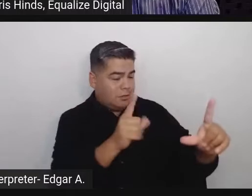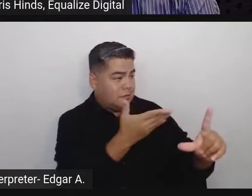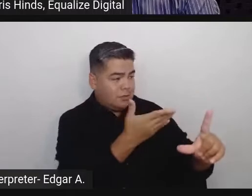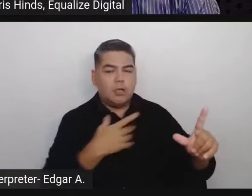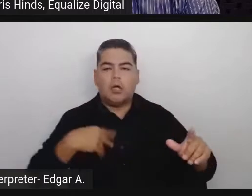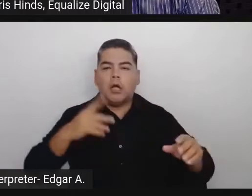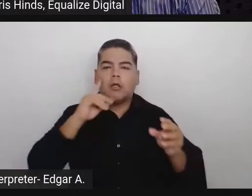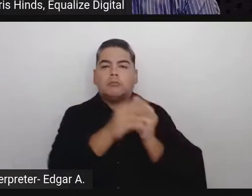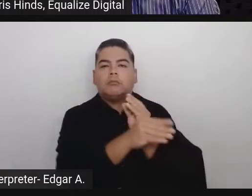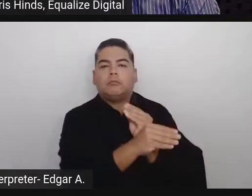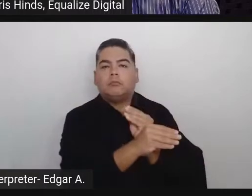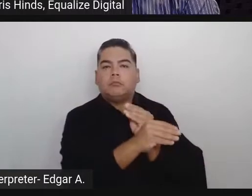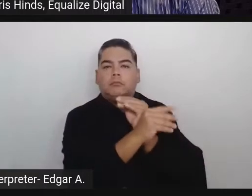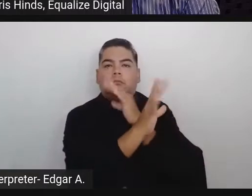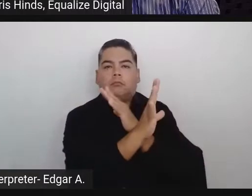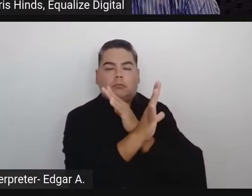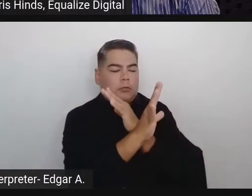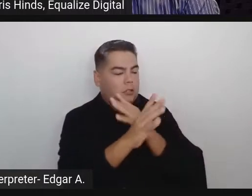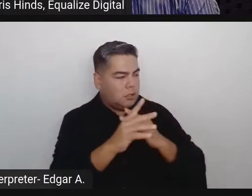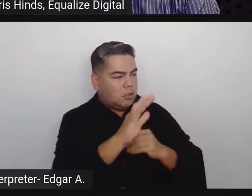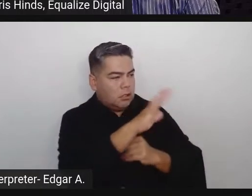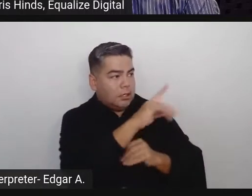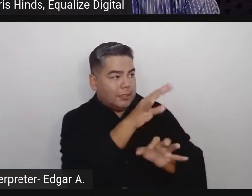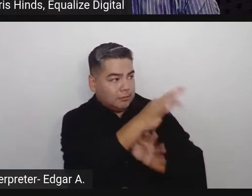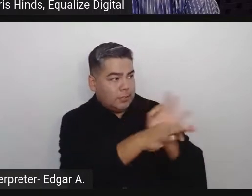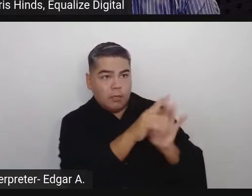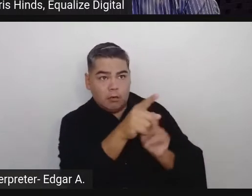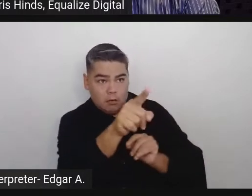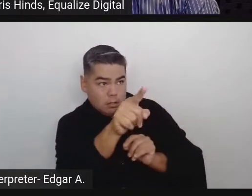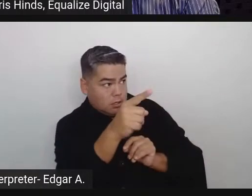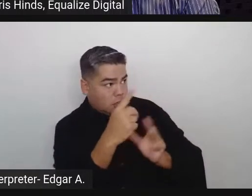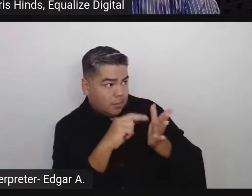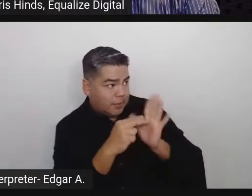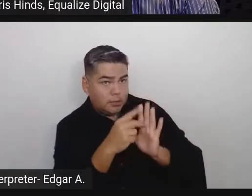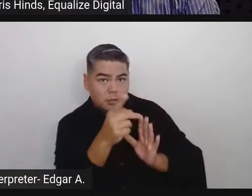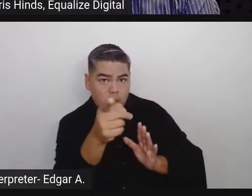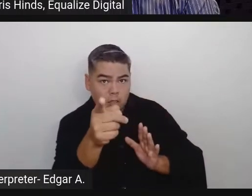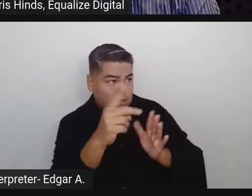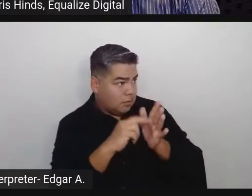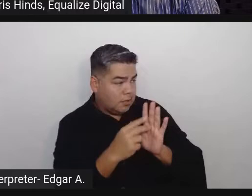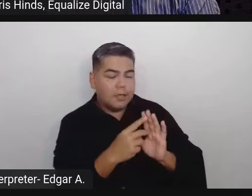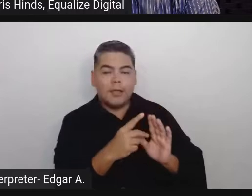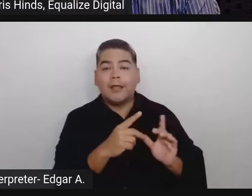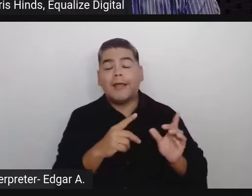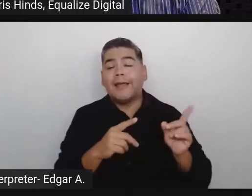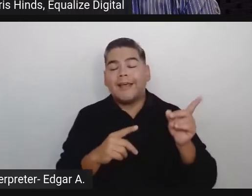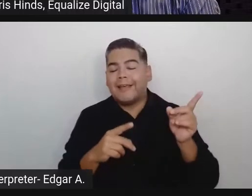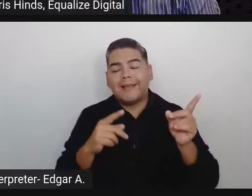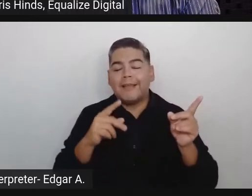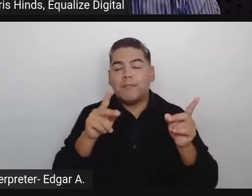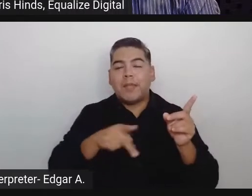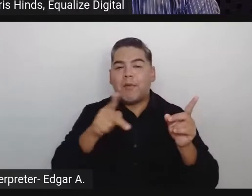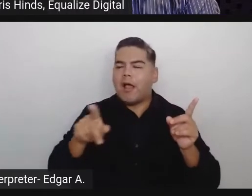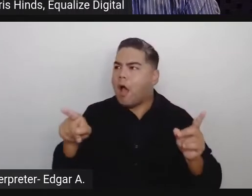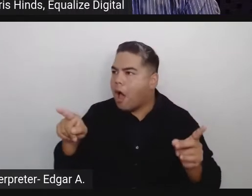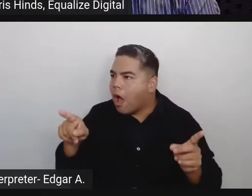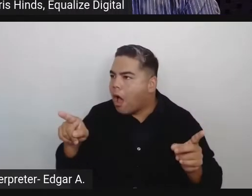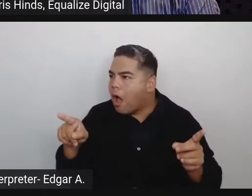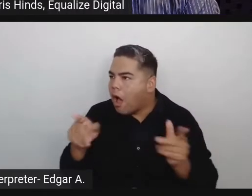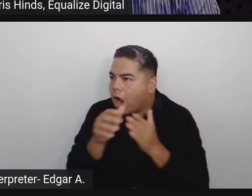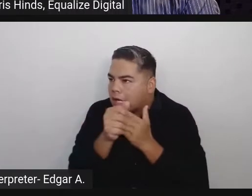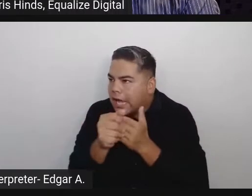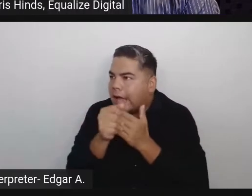as well. But since a lot of people, like, they get excited about the guide and then they never look at it again. So one thing that we've